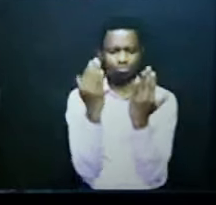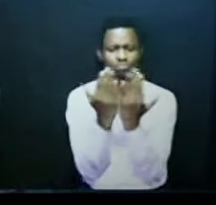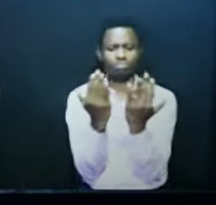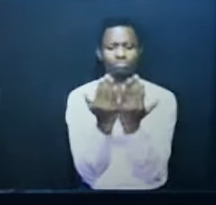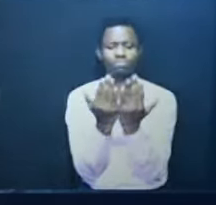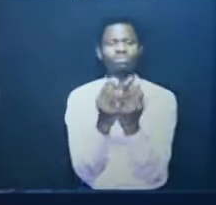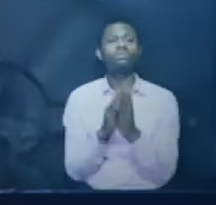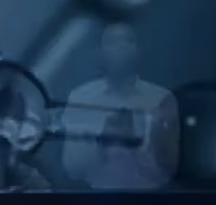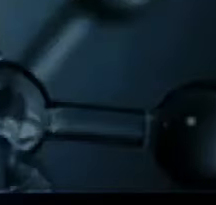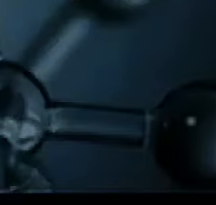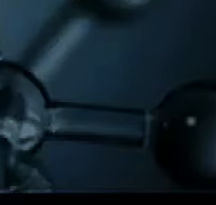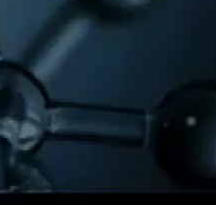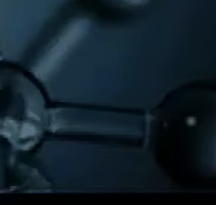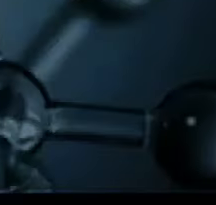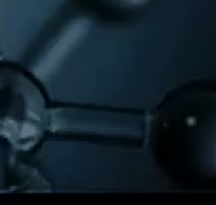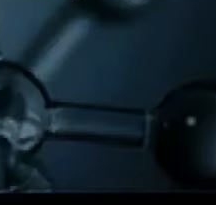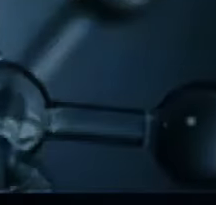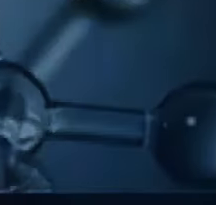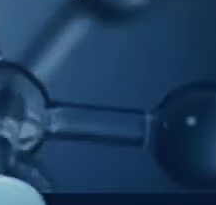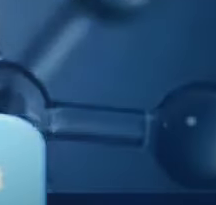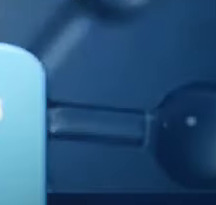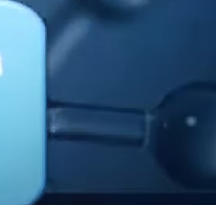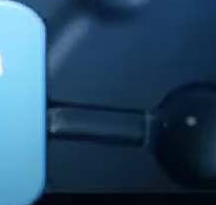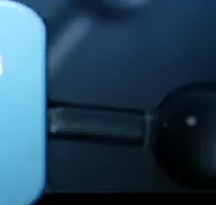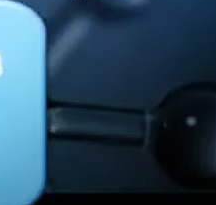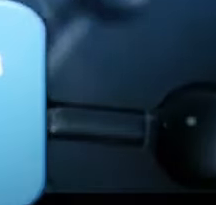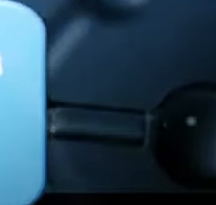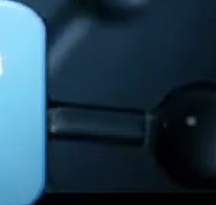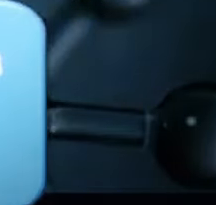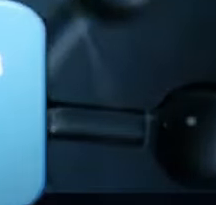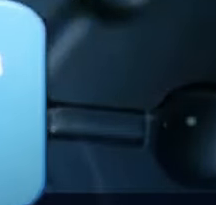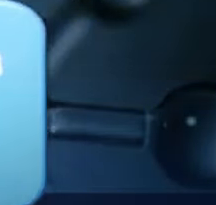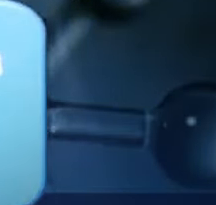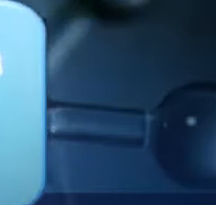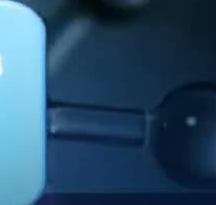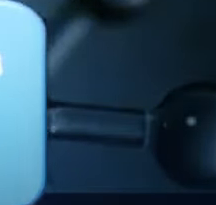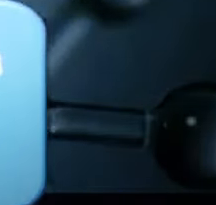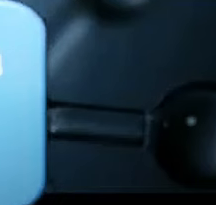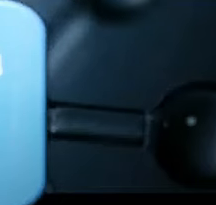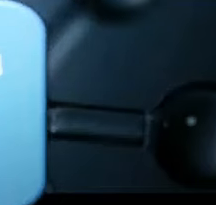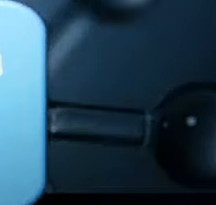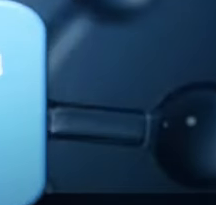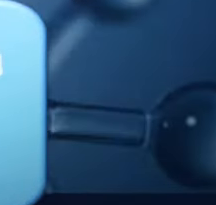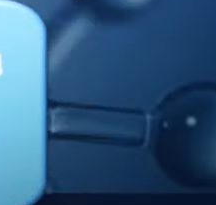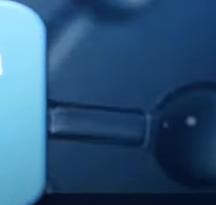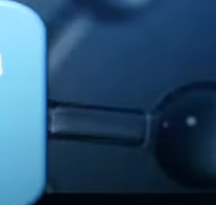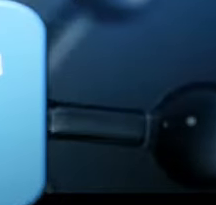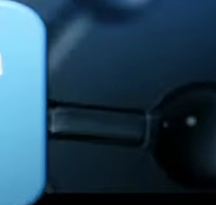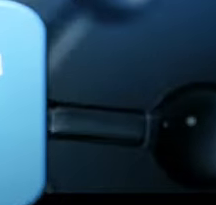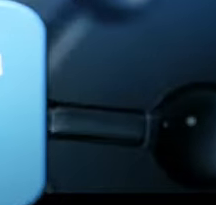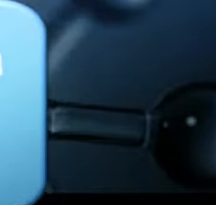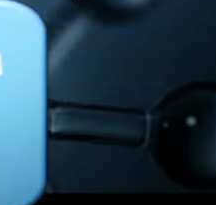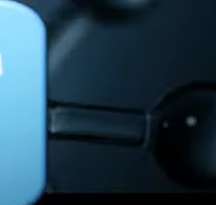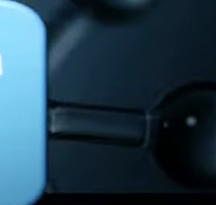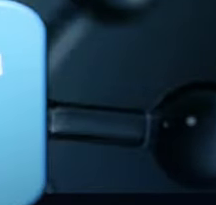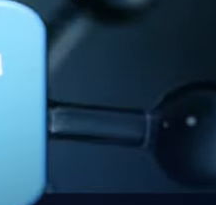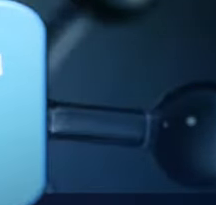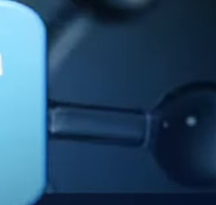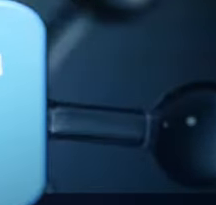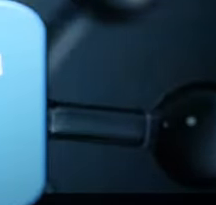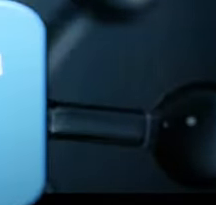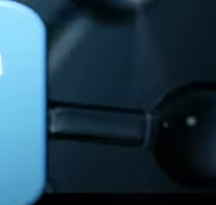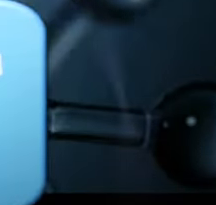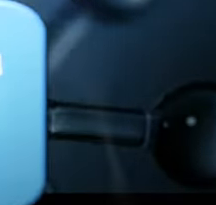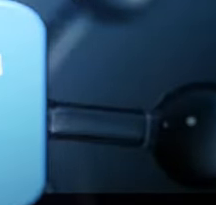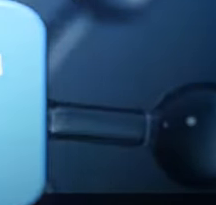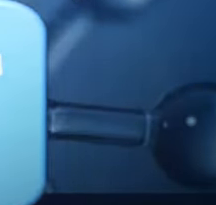Yeah. We need to be diligent in our work life. You see, we need